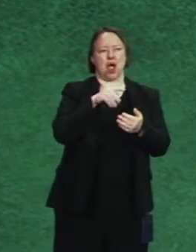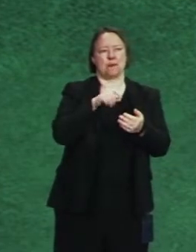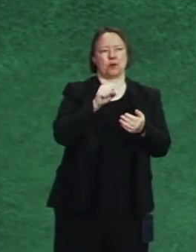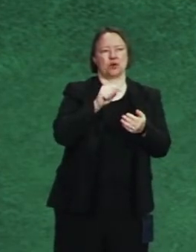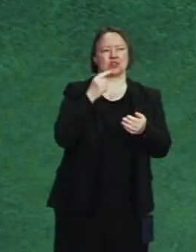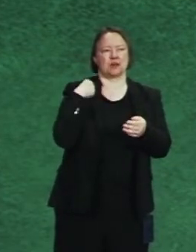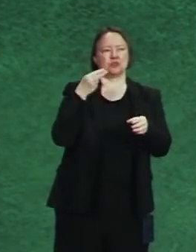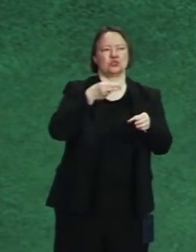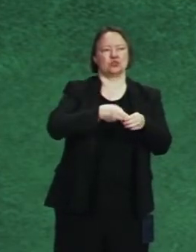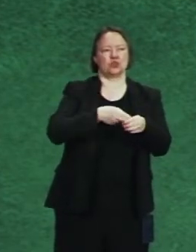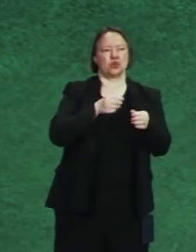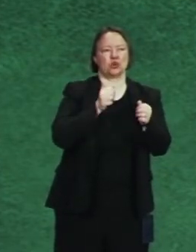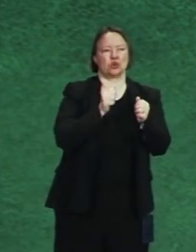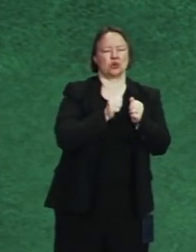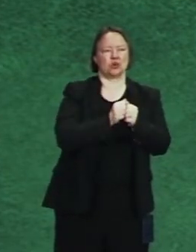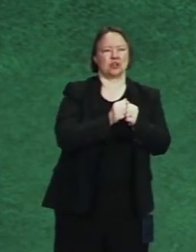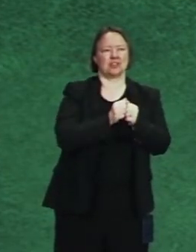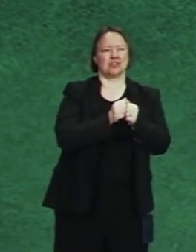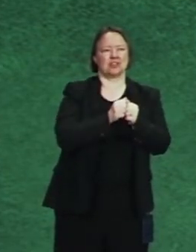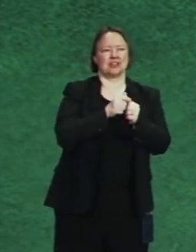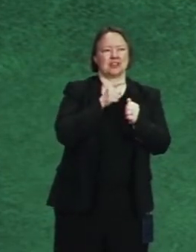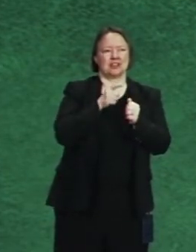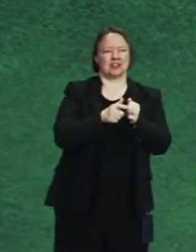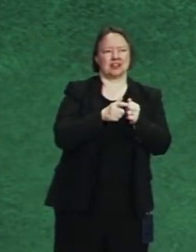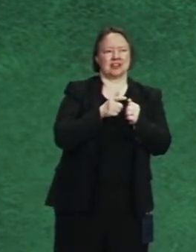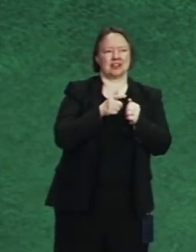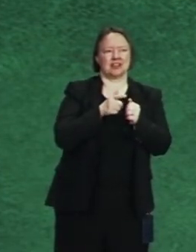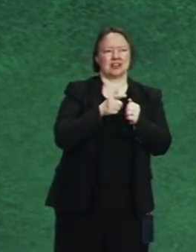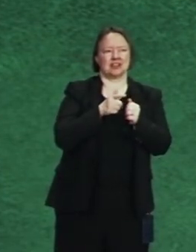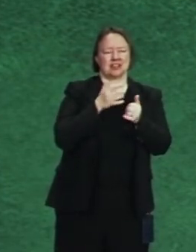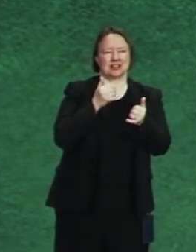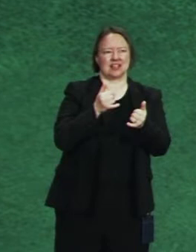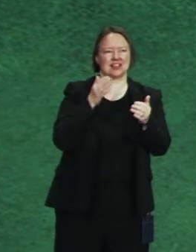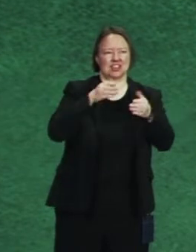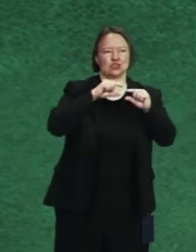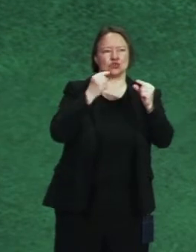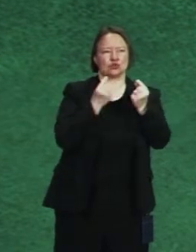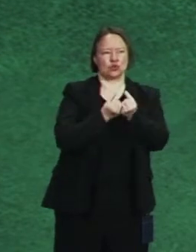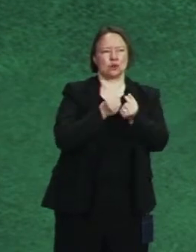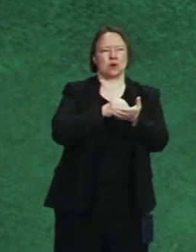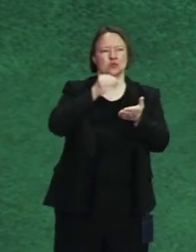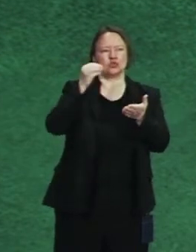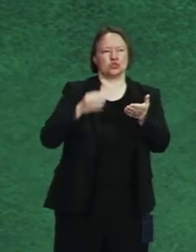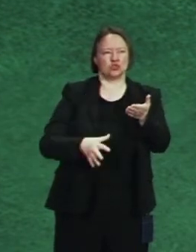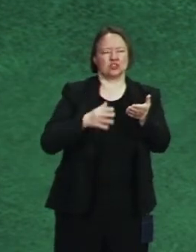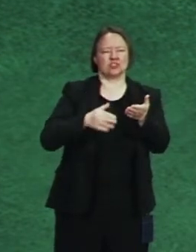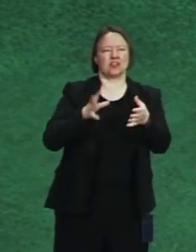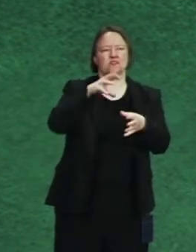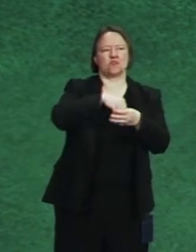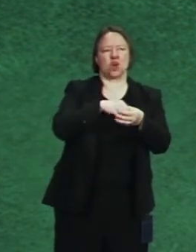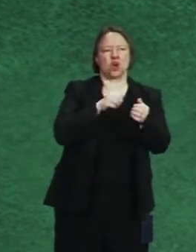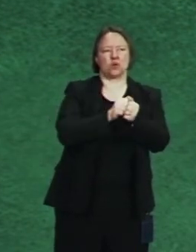a social group called Inactus Care University. Now, this group has contributed a lot in building my mental framework for